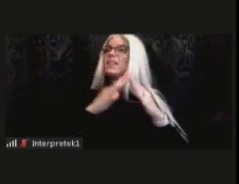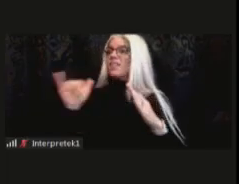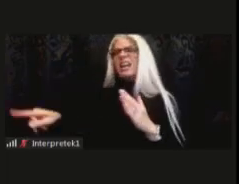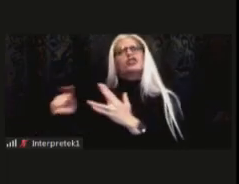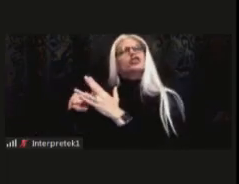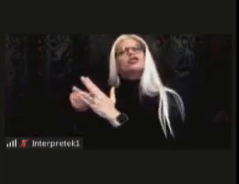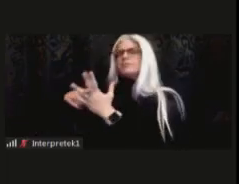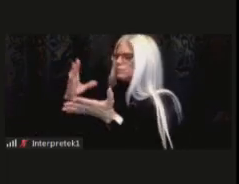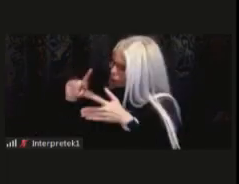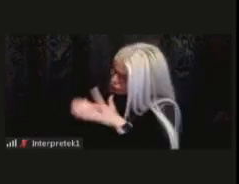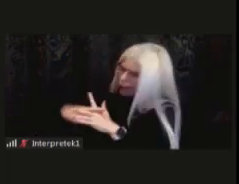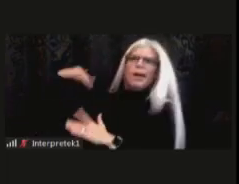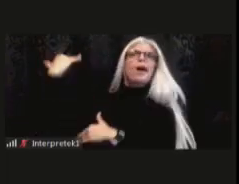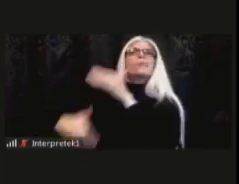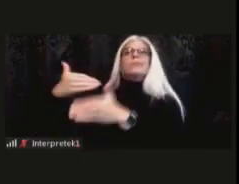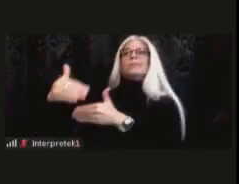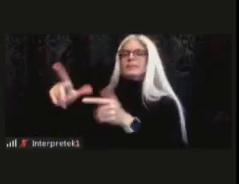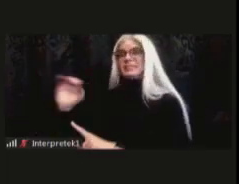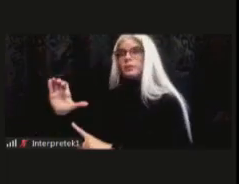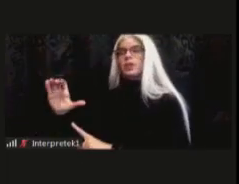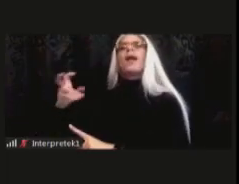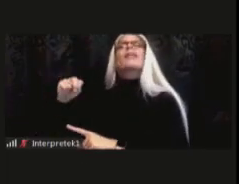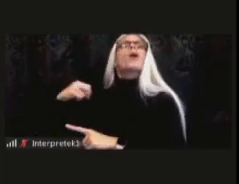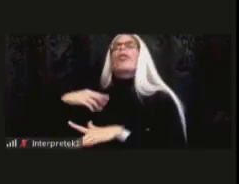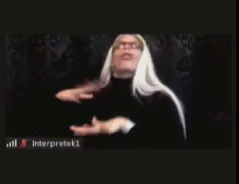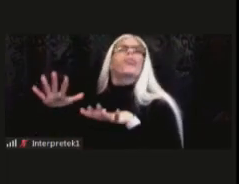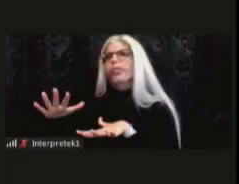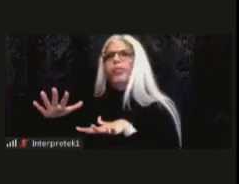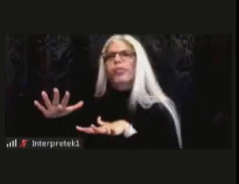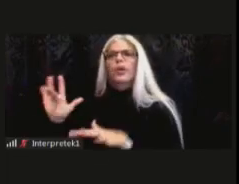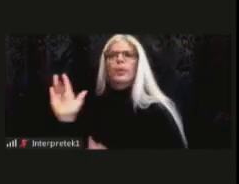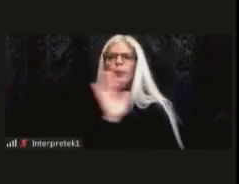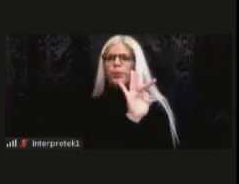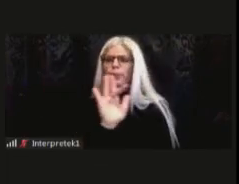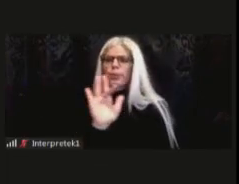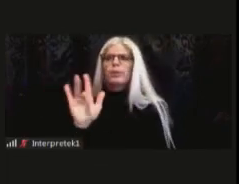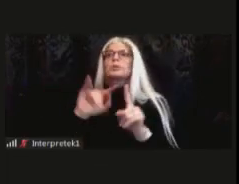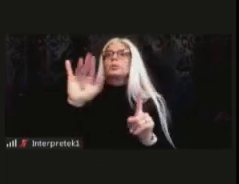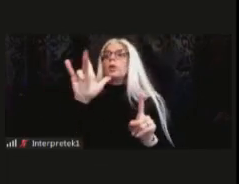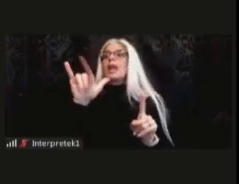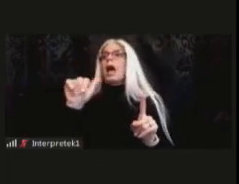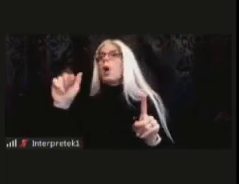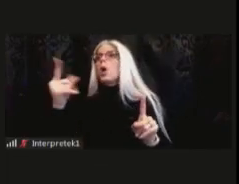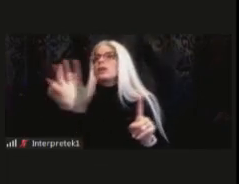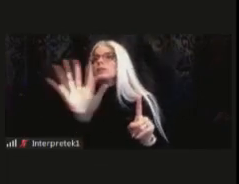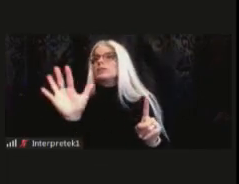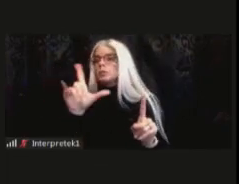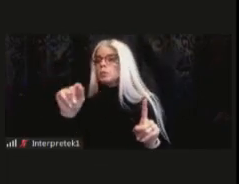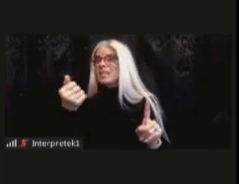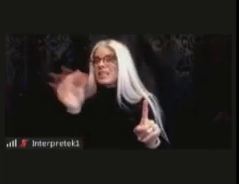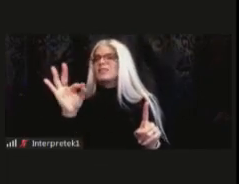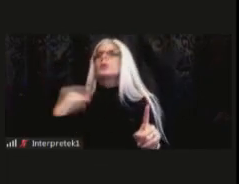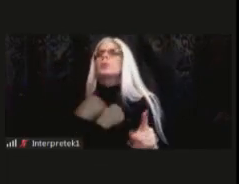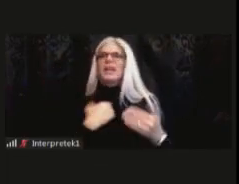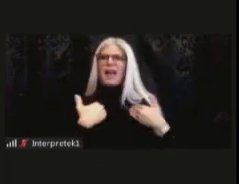2018. We took a break, and then July through August 2019, we had individual meetings with each of the commissioners